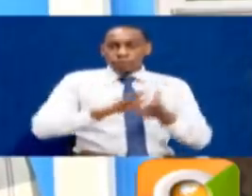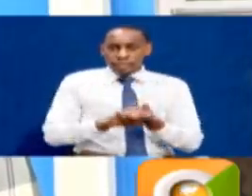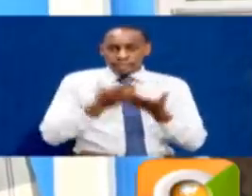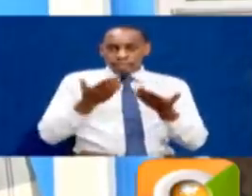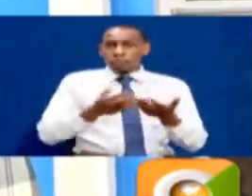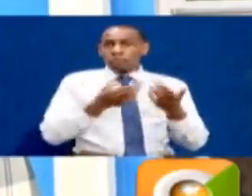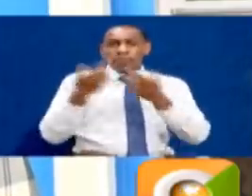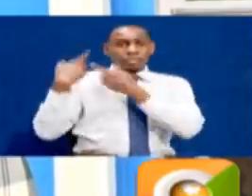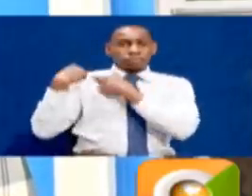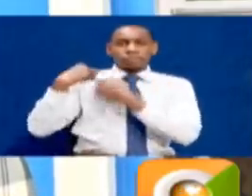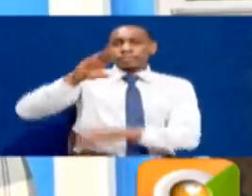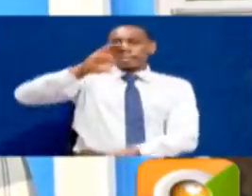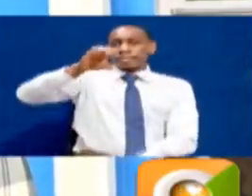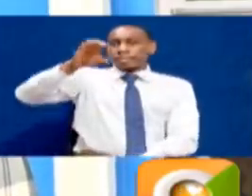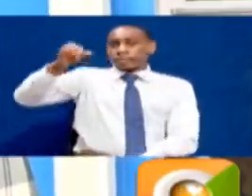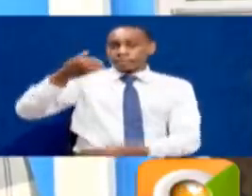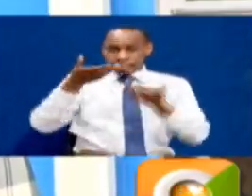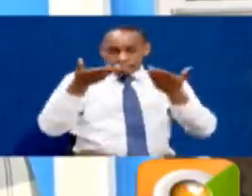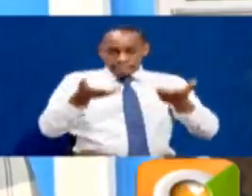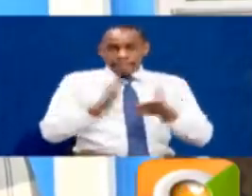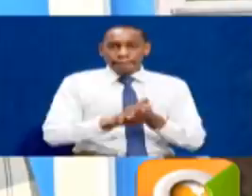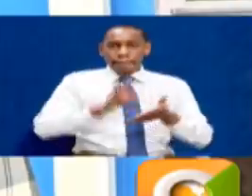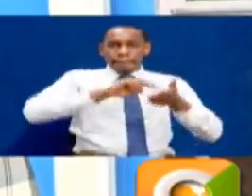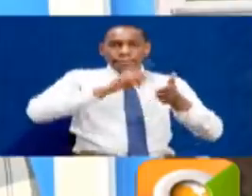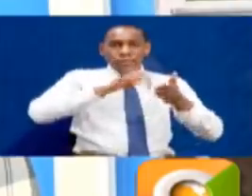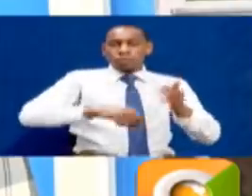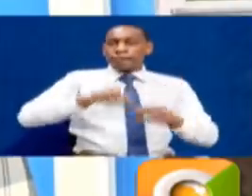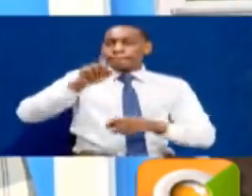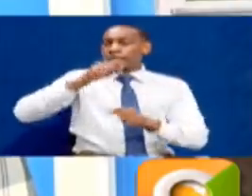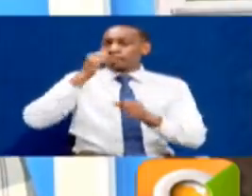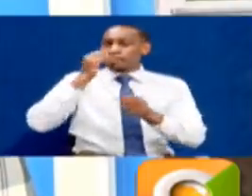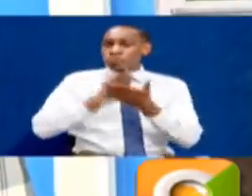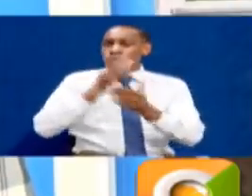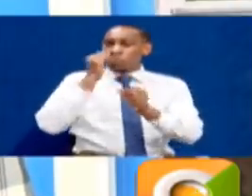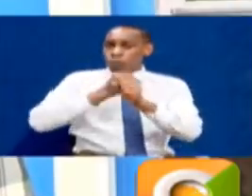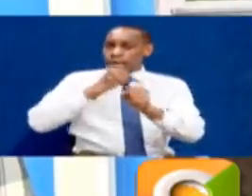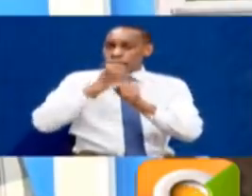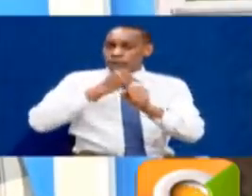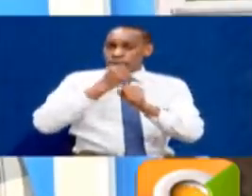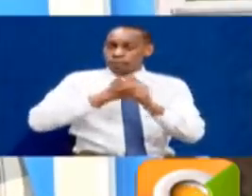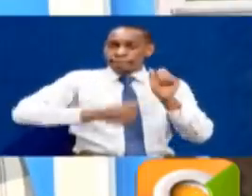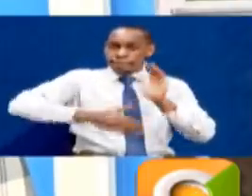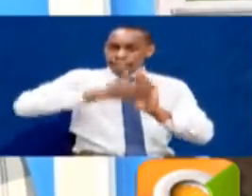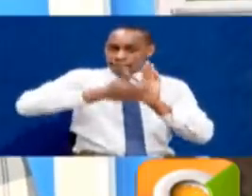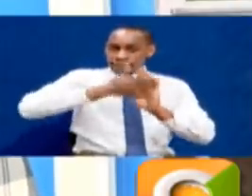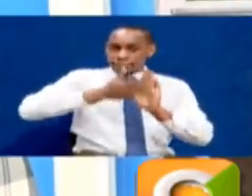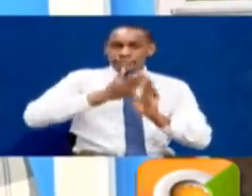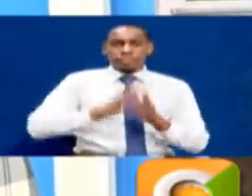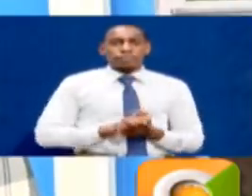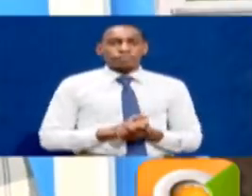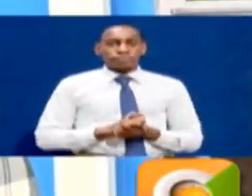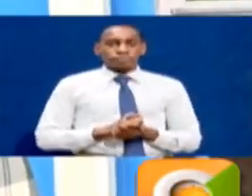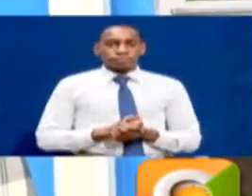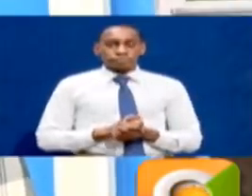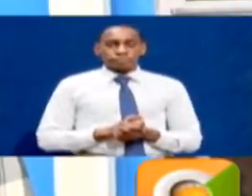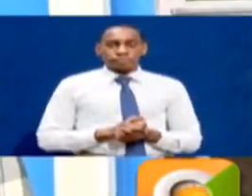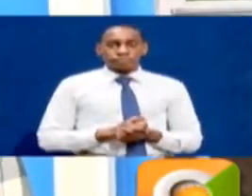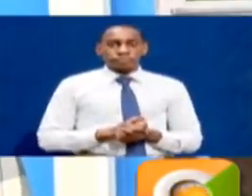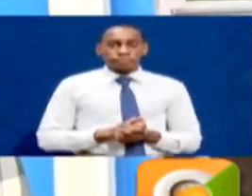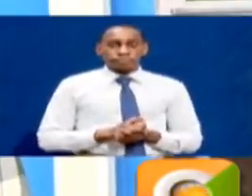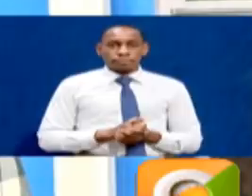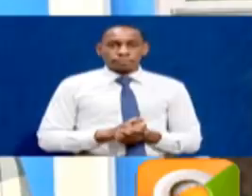county's lap now. And therefore we need to really rise to the occasion, and I'm